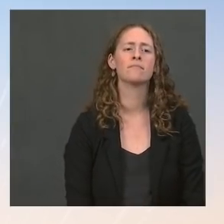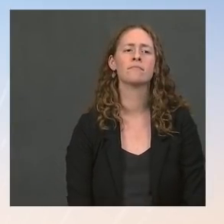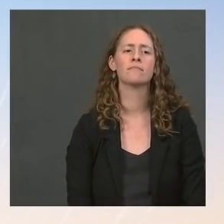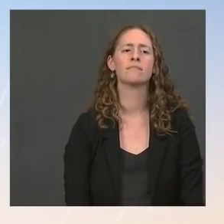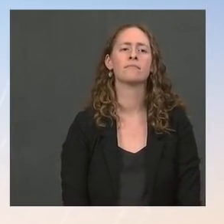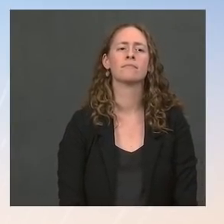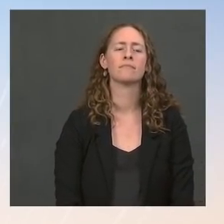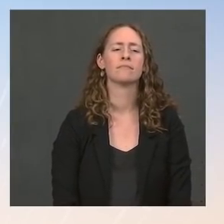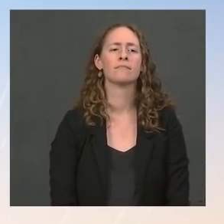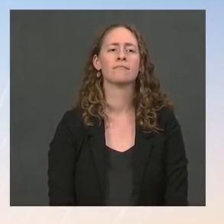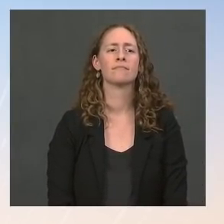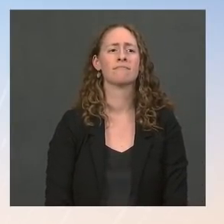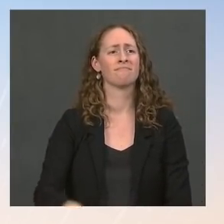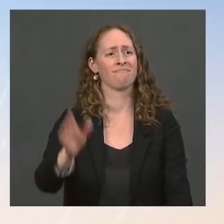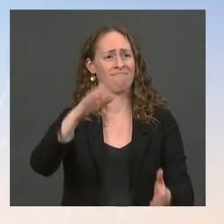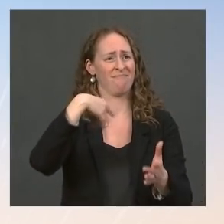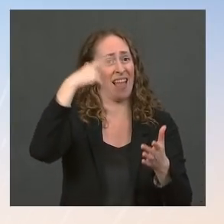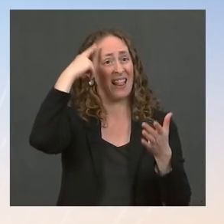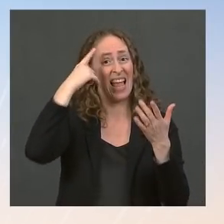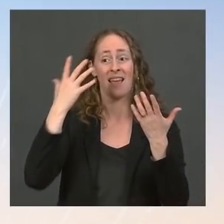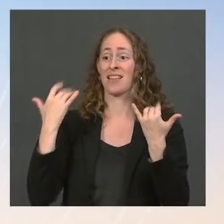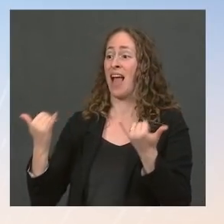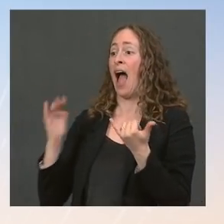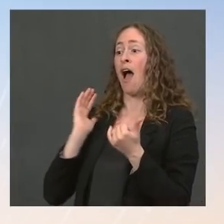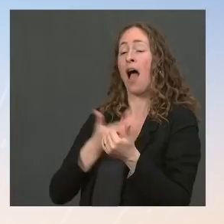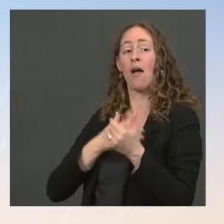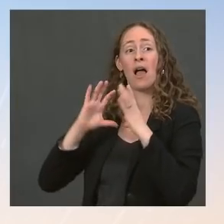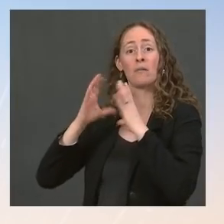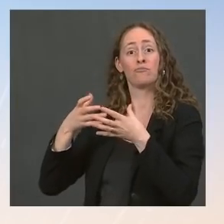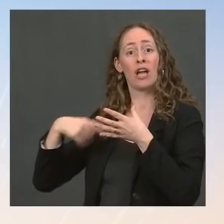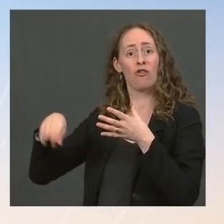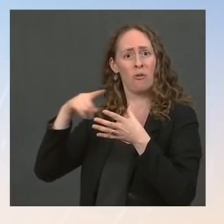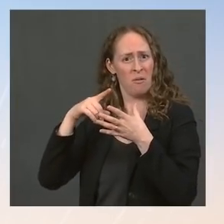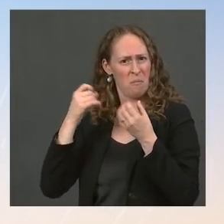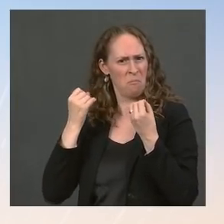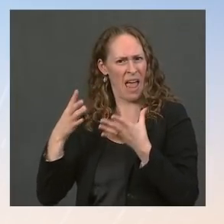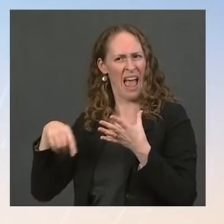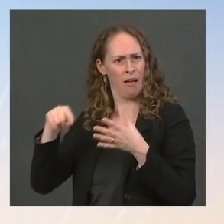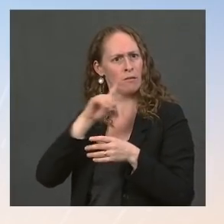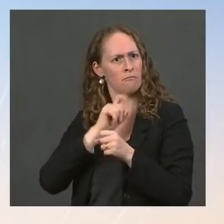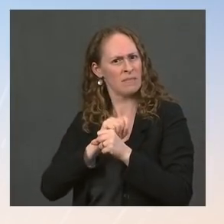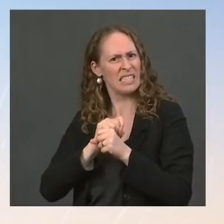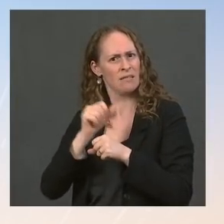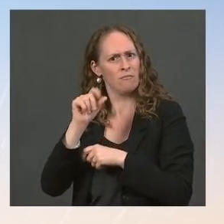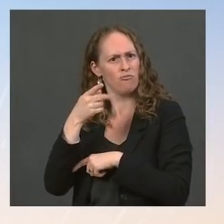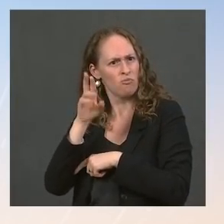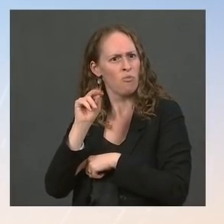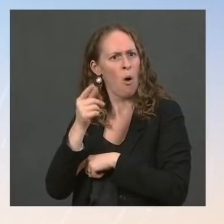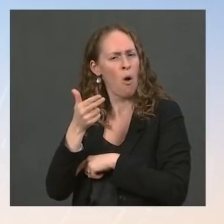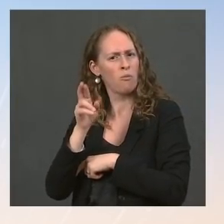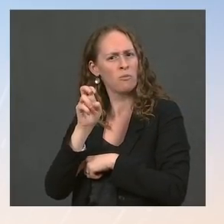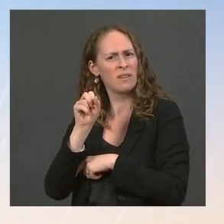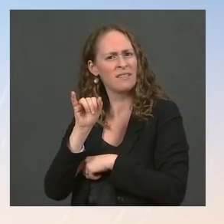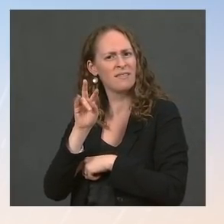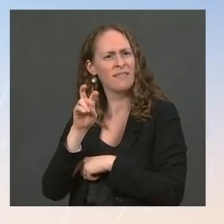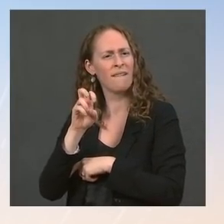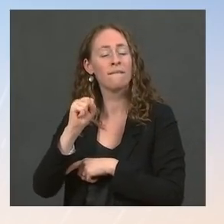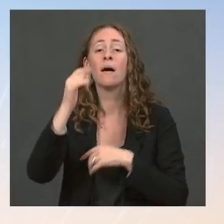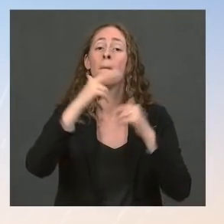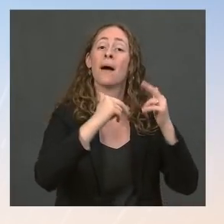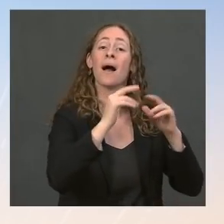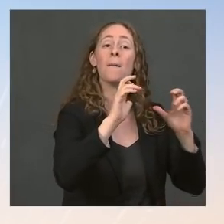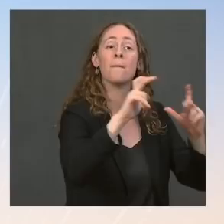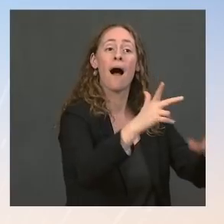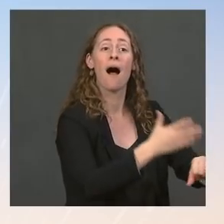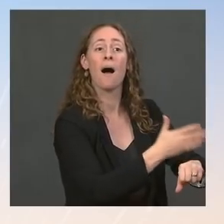this administration. Also, what the president proposed, the basis of the Build Back Better agenda, I think any member of the Progressive Caucus would